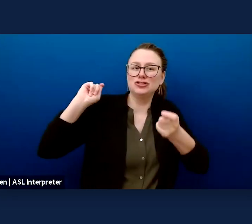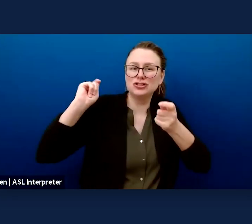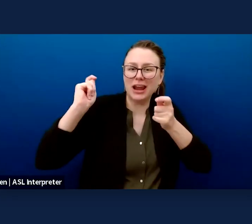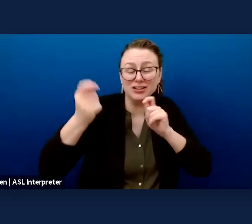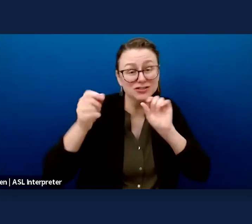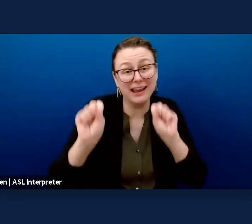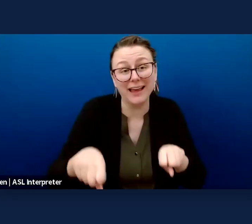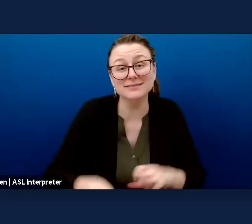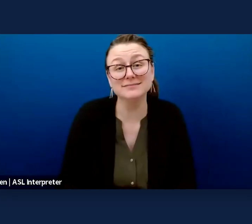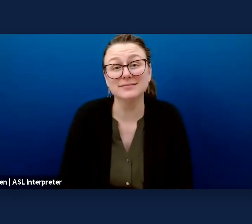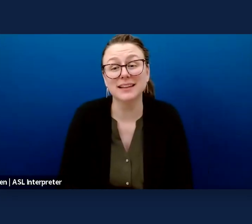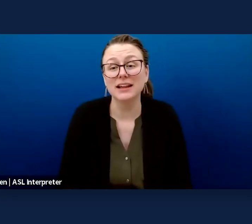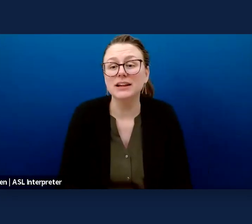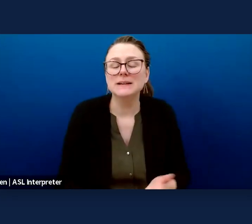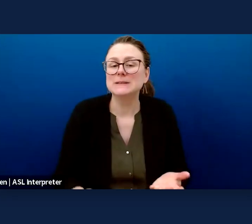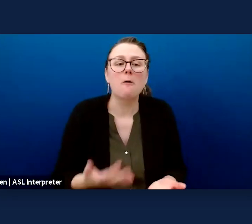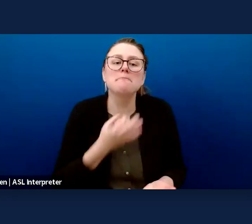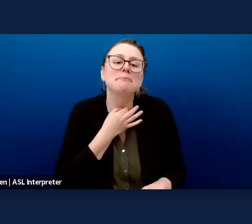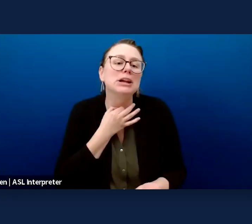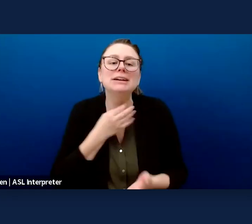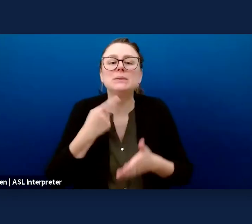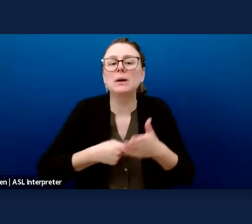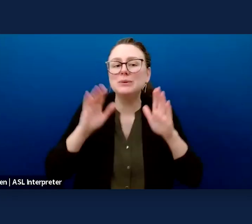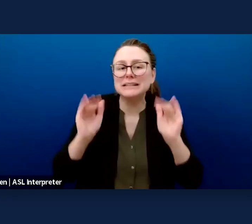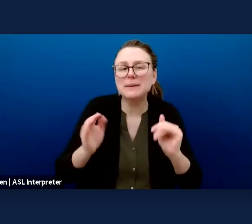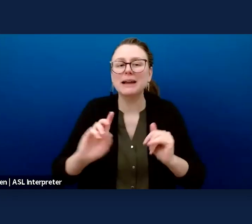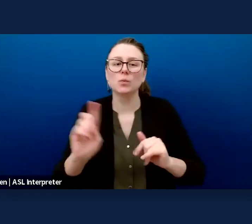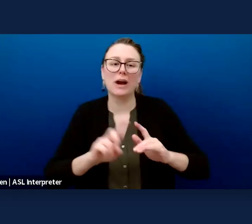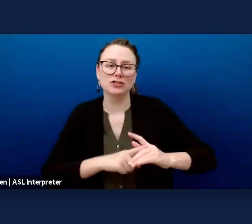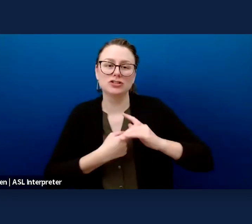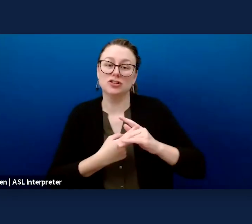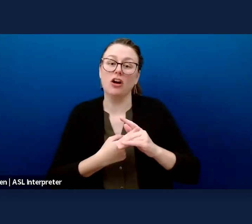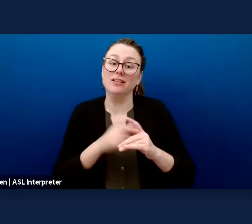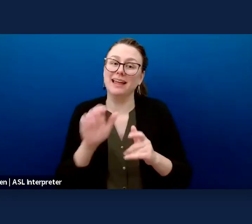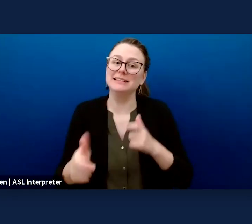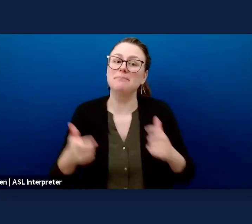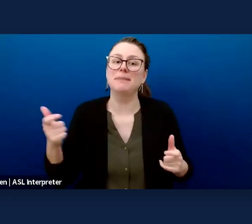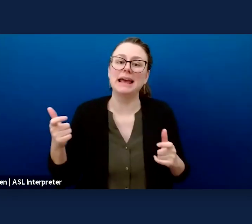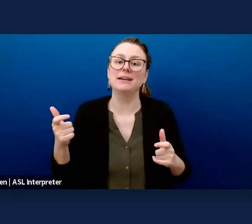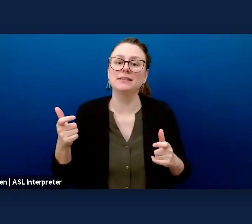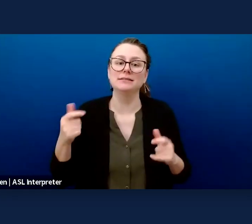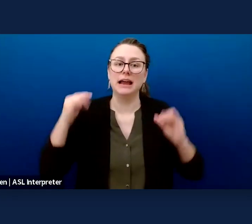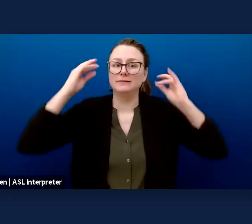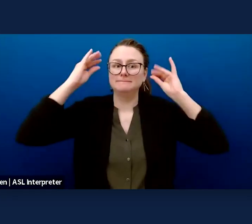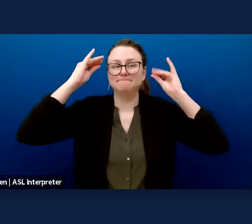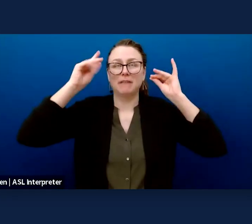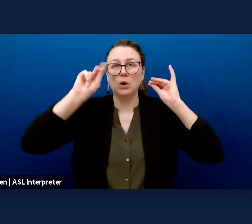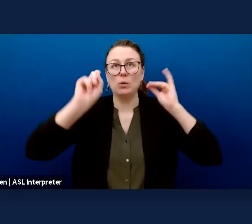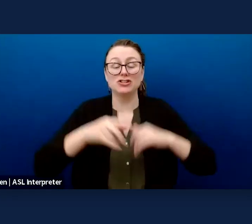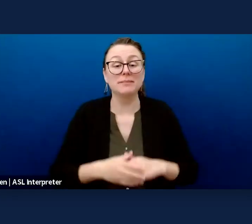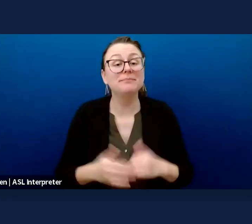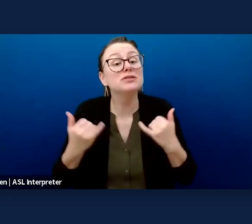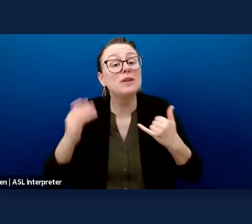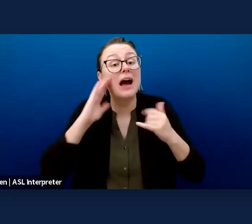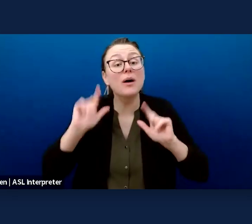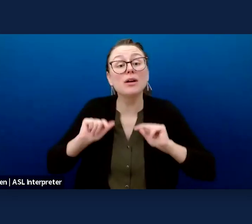lot. And so what to expect and where to start, I think, is always a big question. So with that, I'm going to